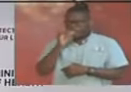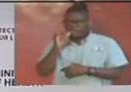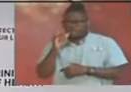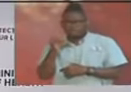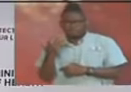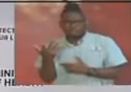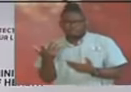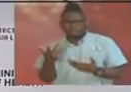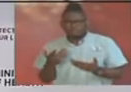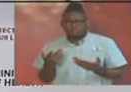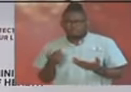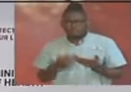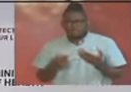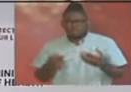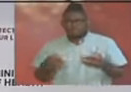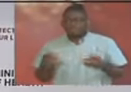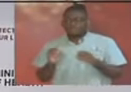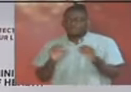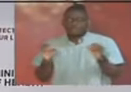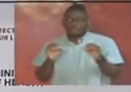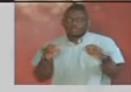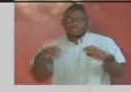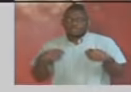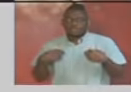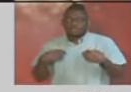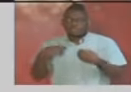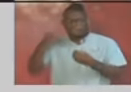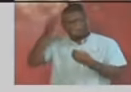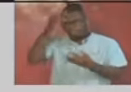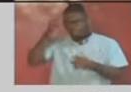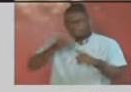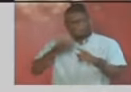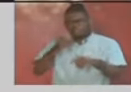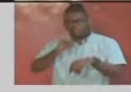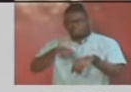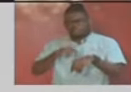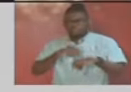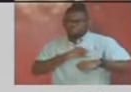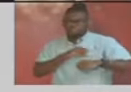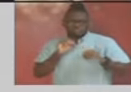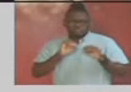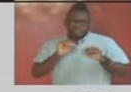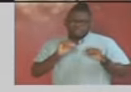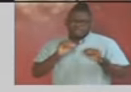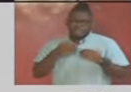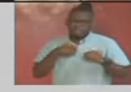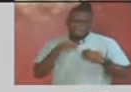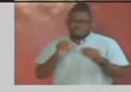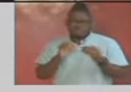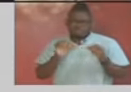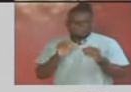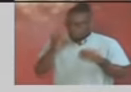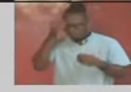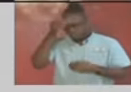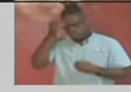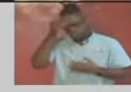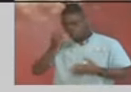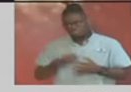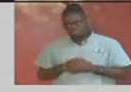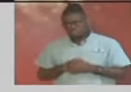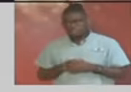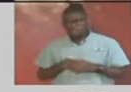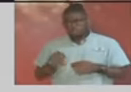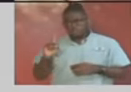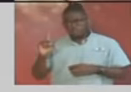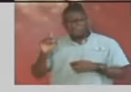No, I haven't had any formal update from national security in that regard. I do have a member of the police force on